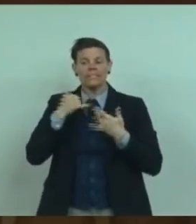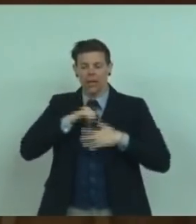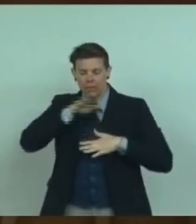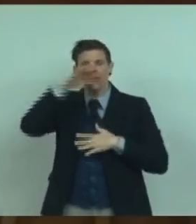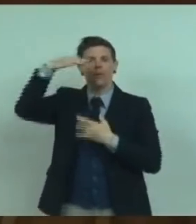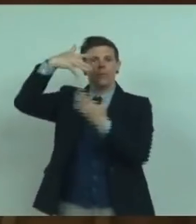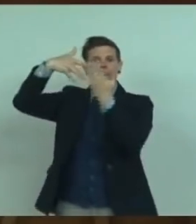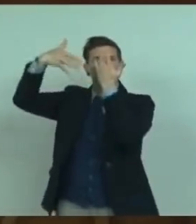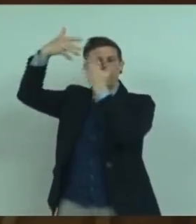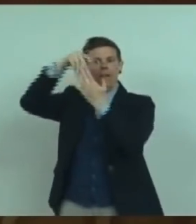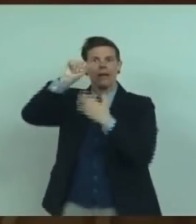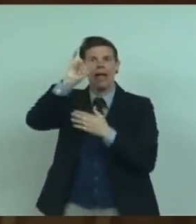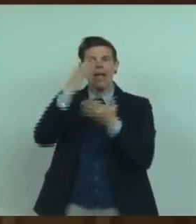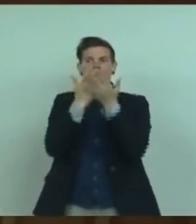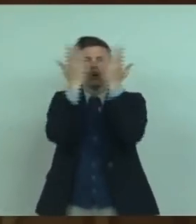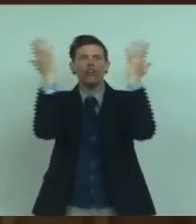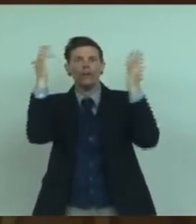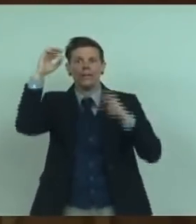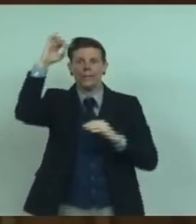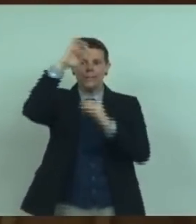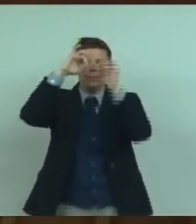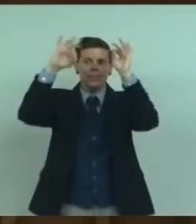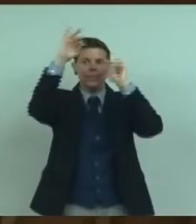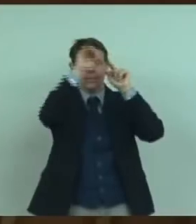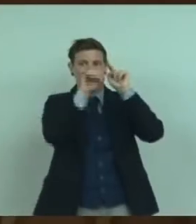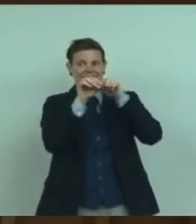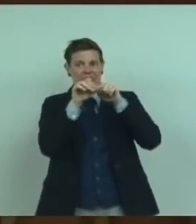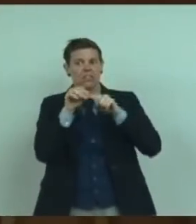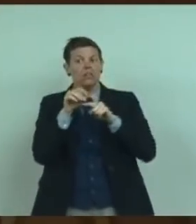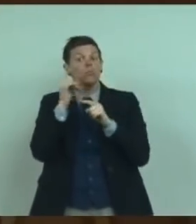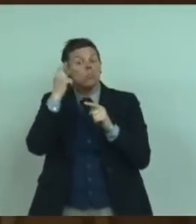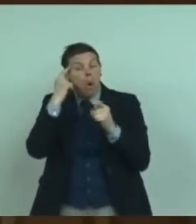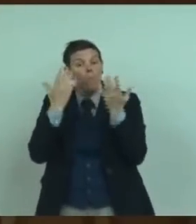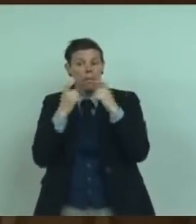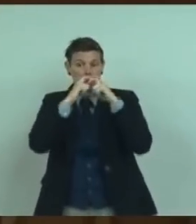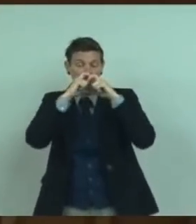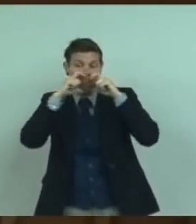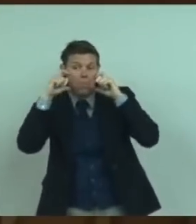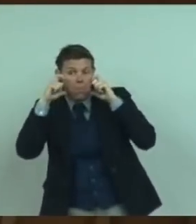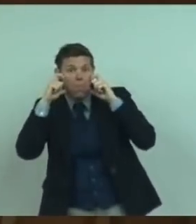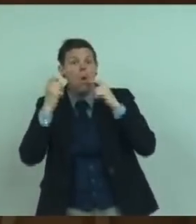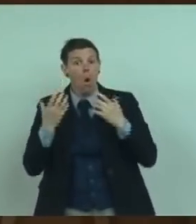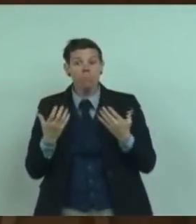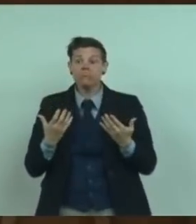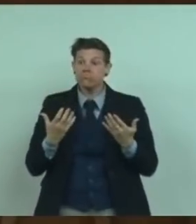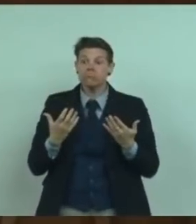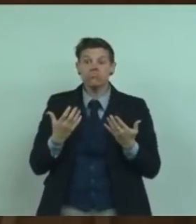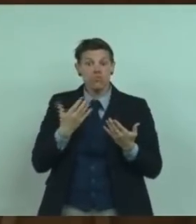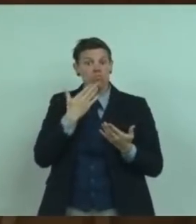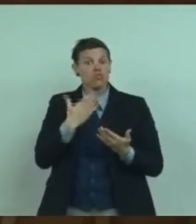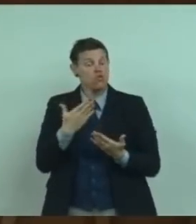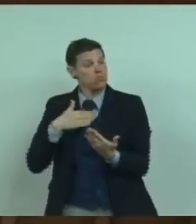that it is a prudent strategy to start wearing some type of covering when you leave the